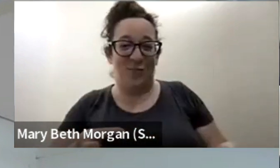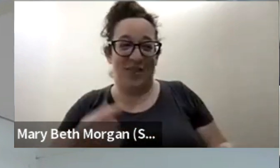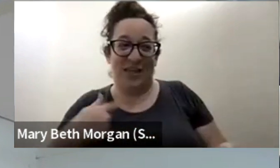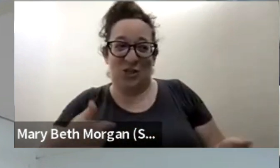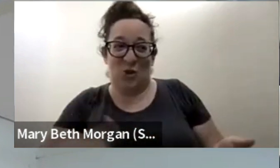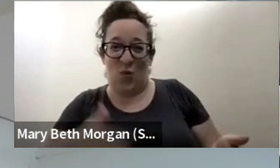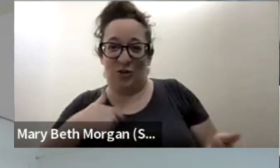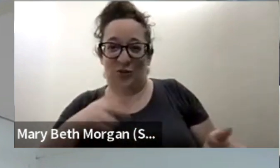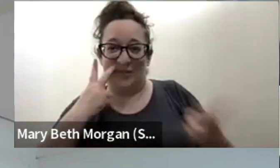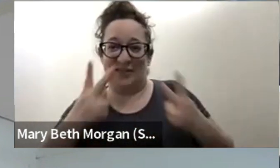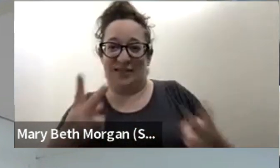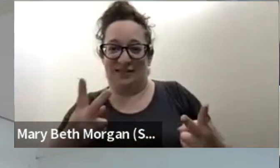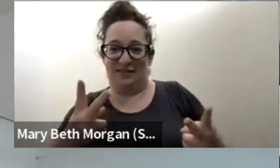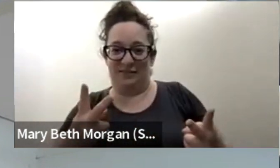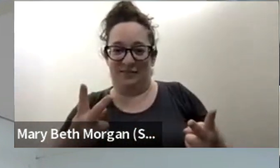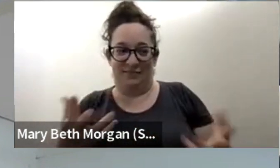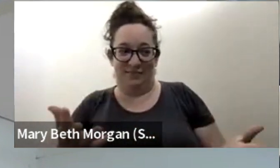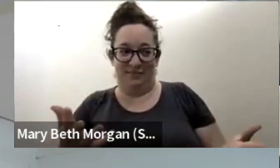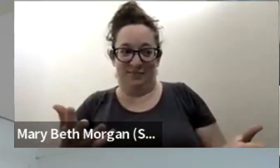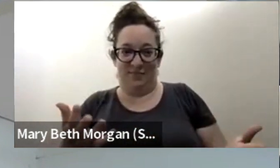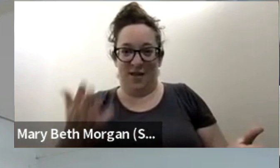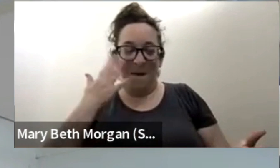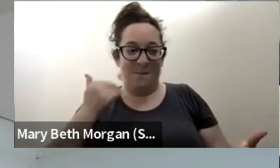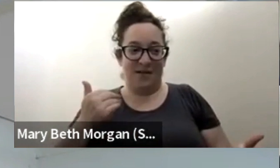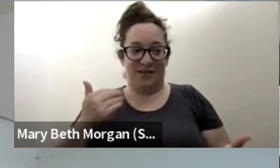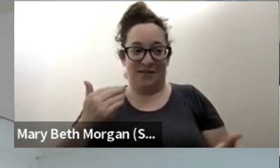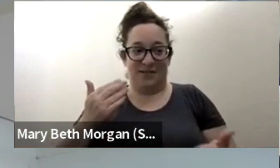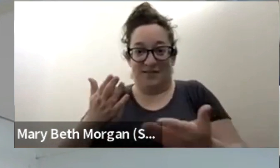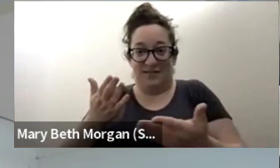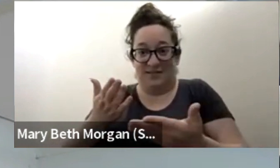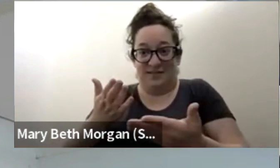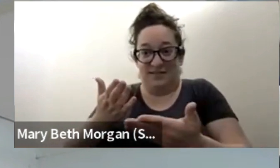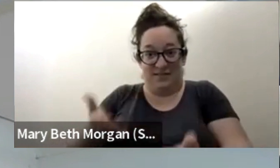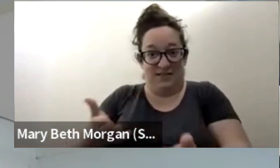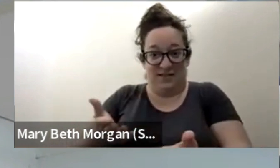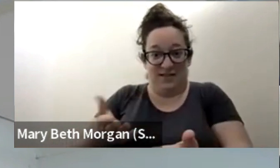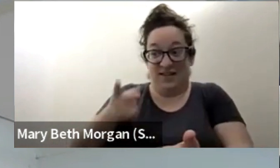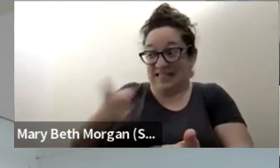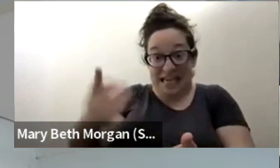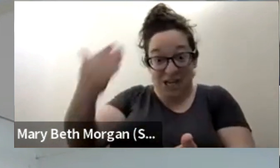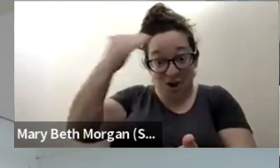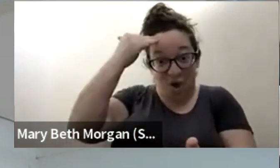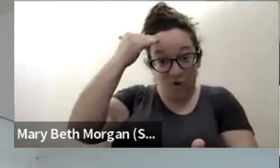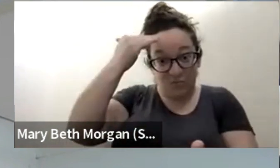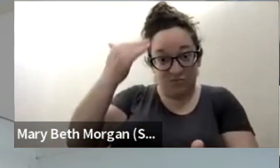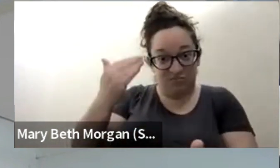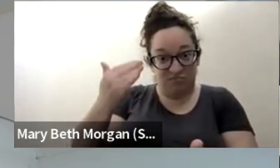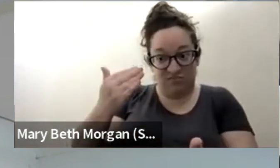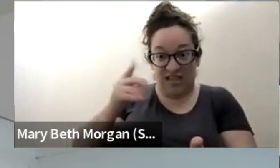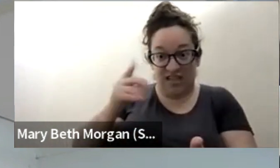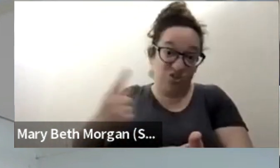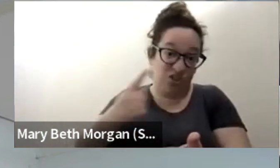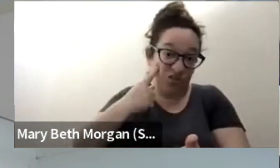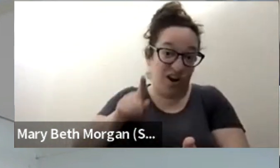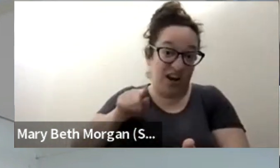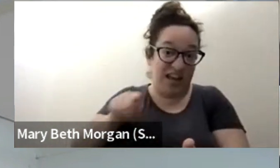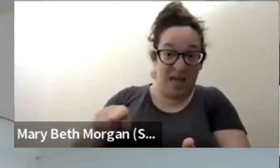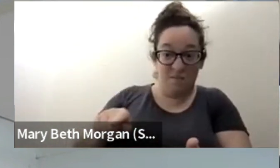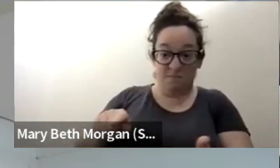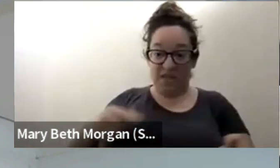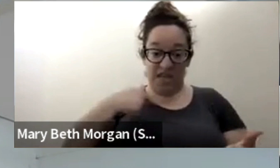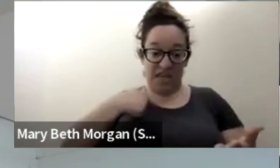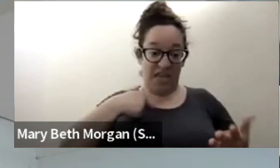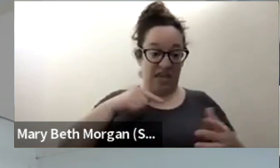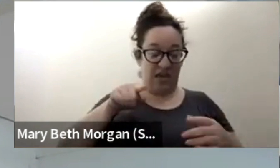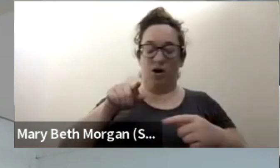does he know? Right? Does he know? And is he just, right? Is this for him